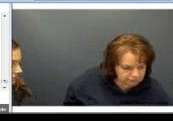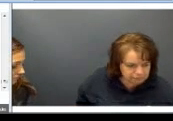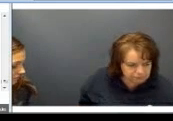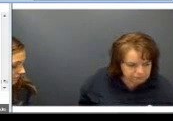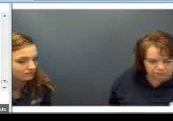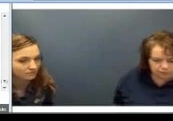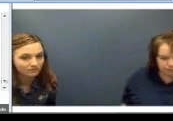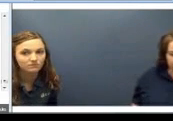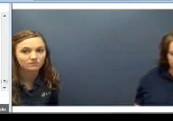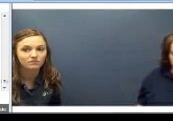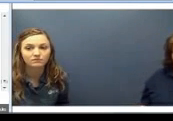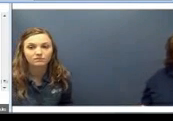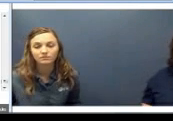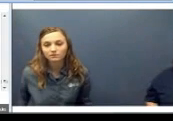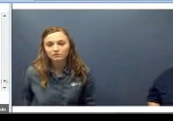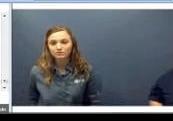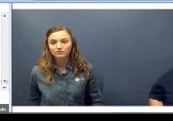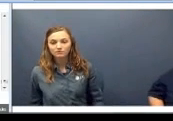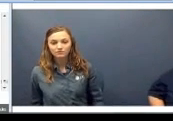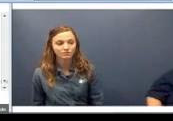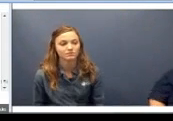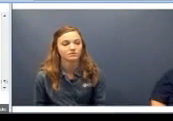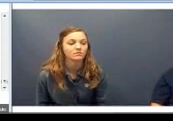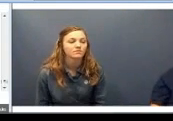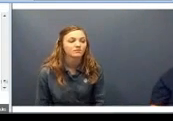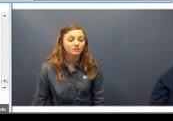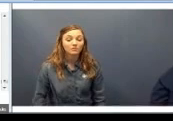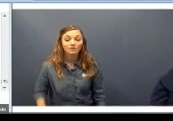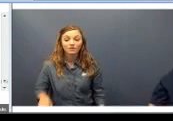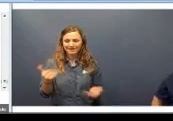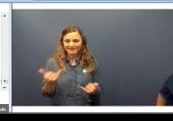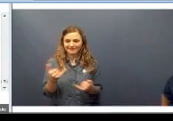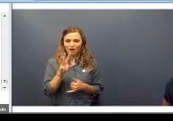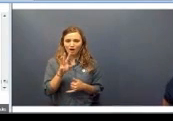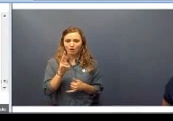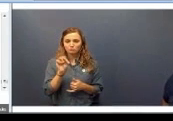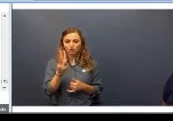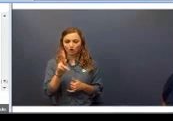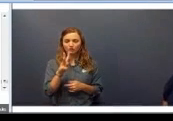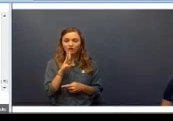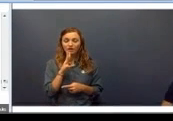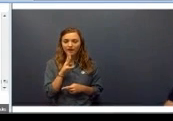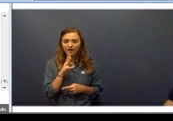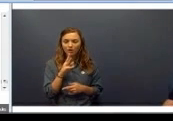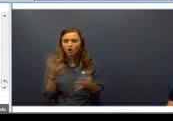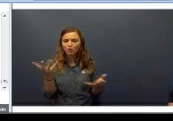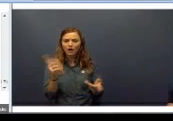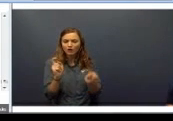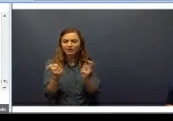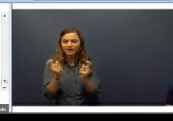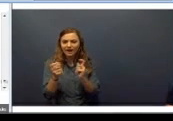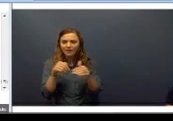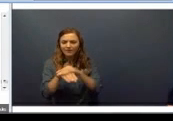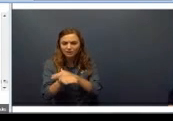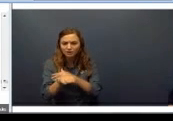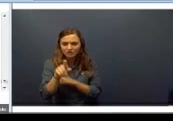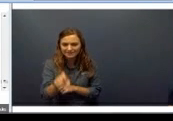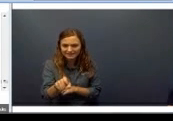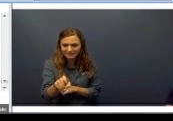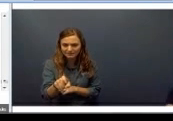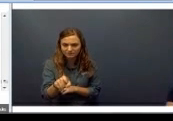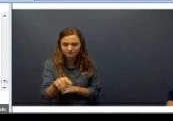Mark? If we look at conference planning, the first thing we need to do is look at what are